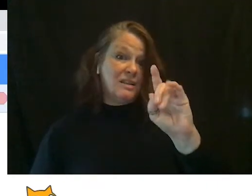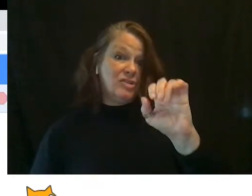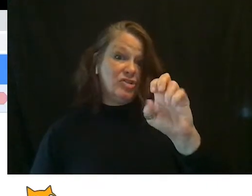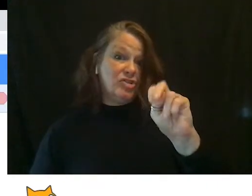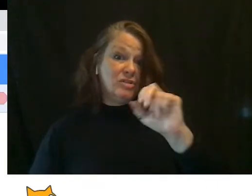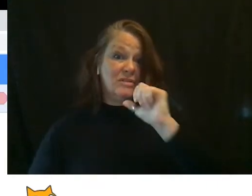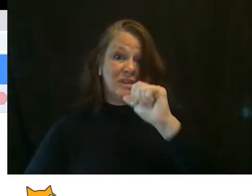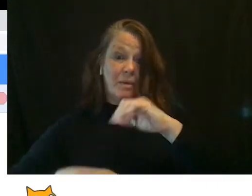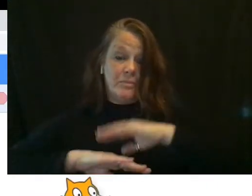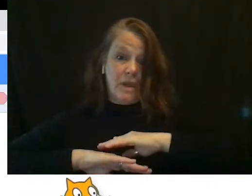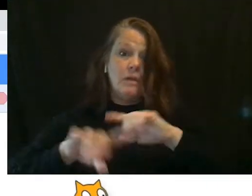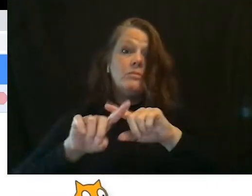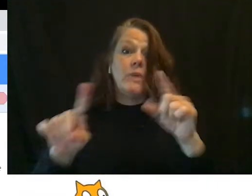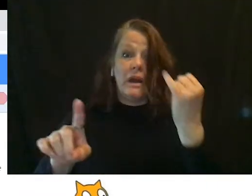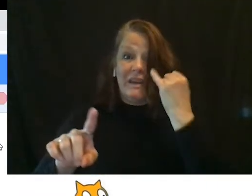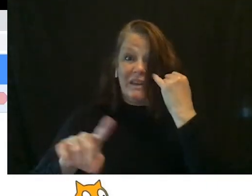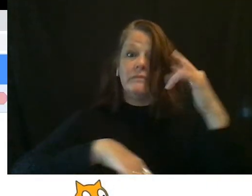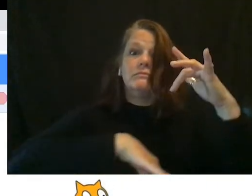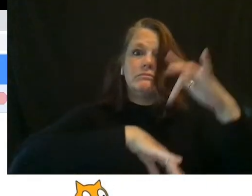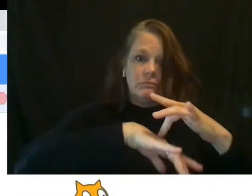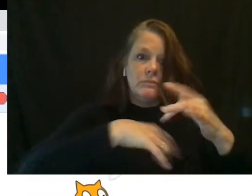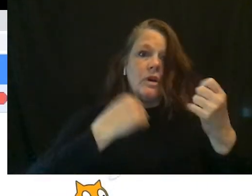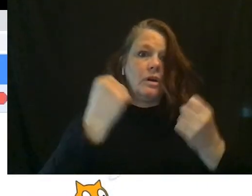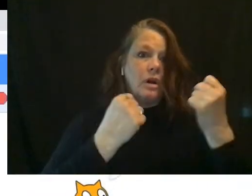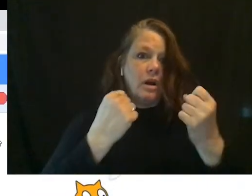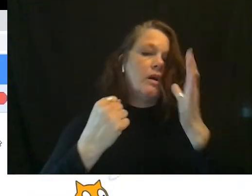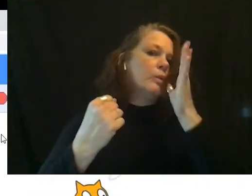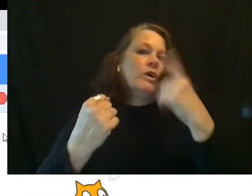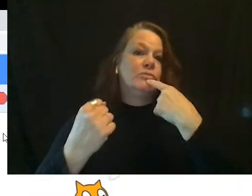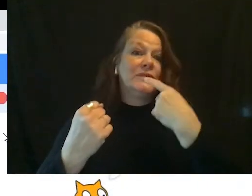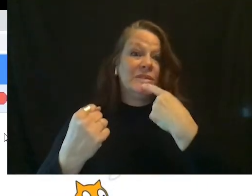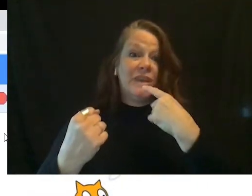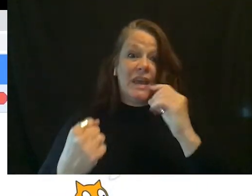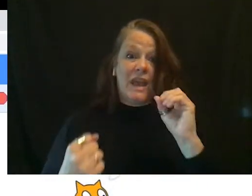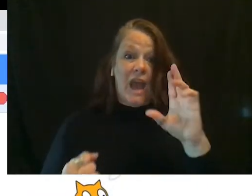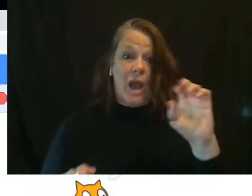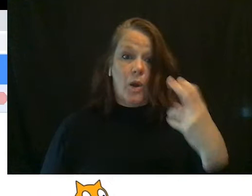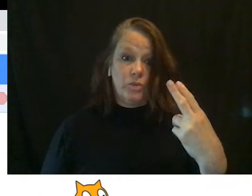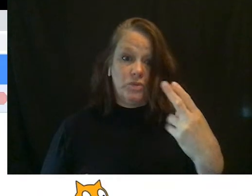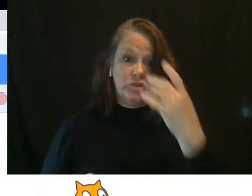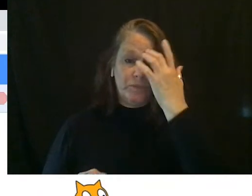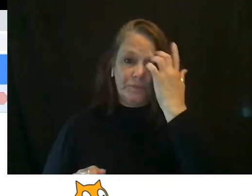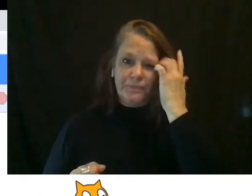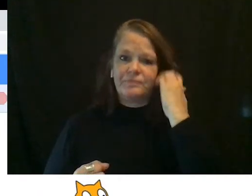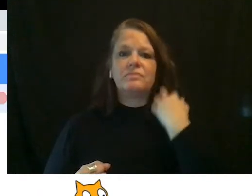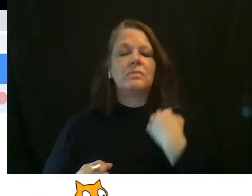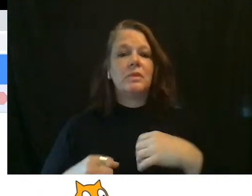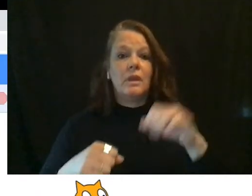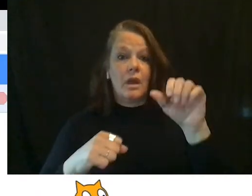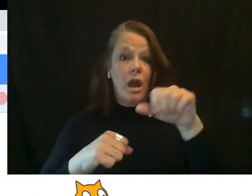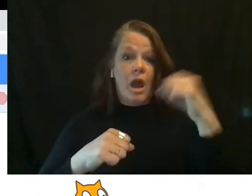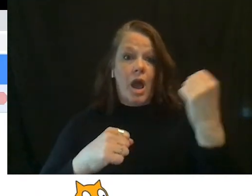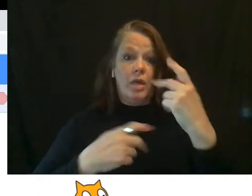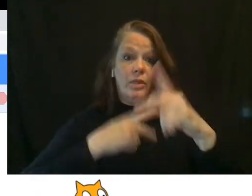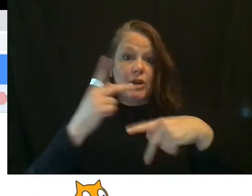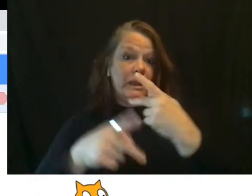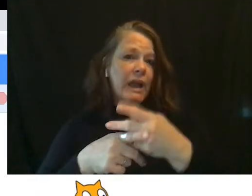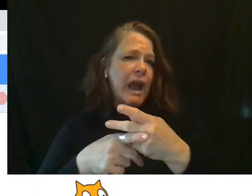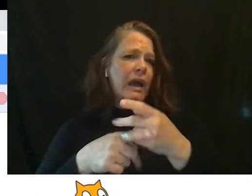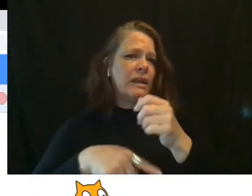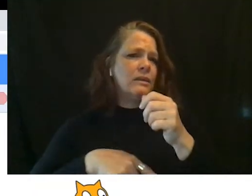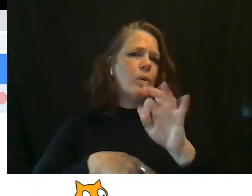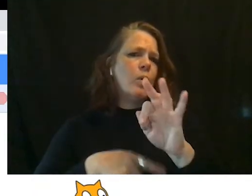won't run this code. But if he is touching the car, he'll say ouch. And so there's another kind